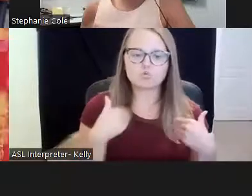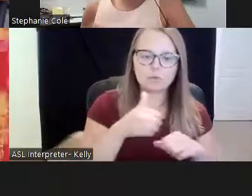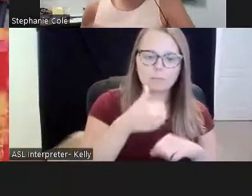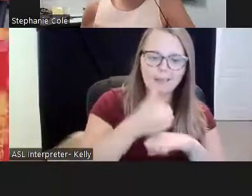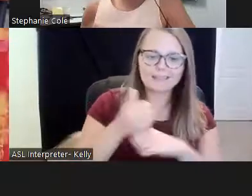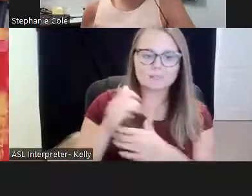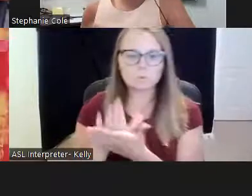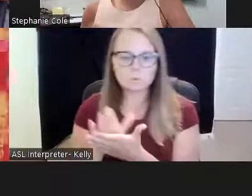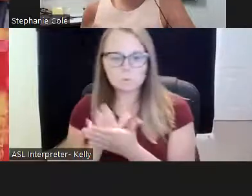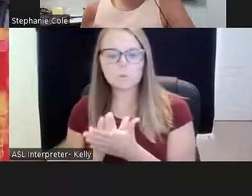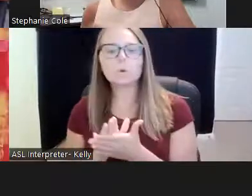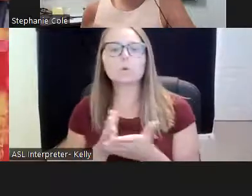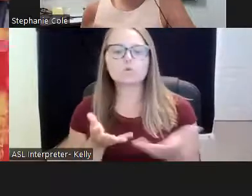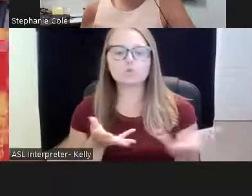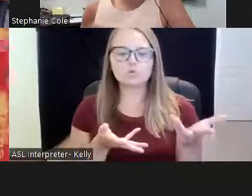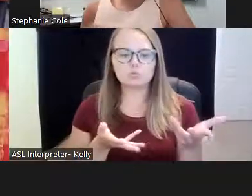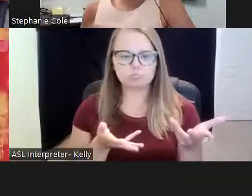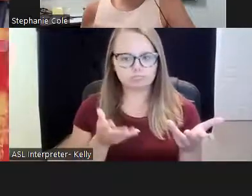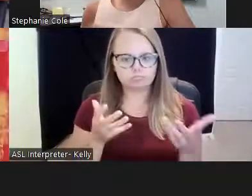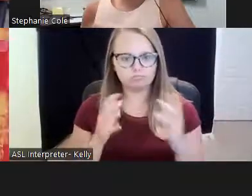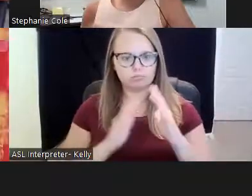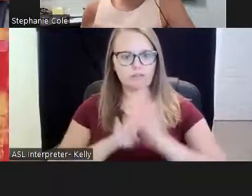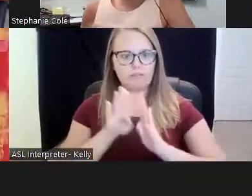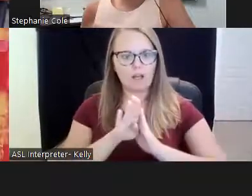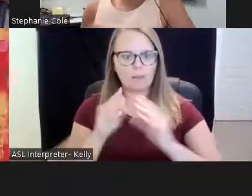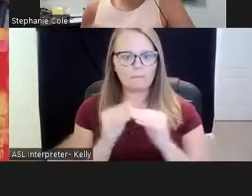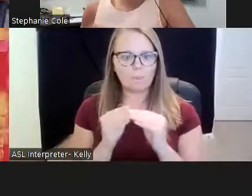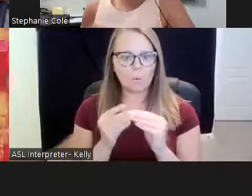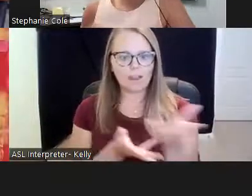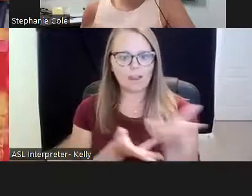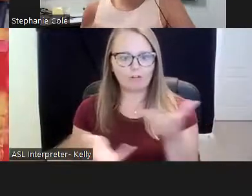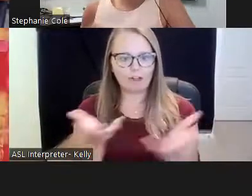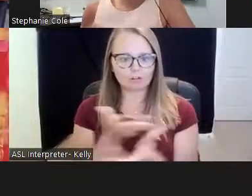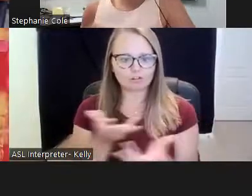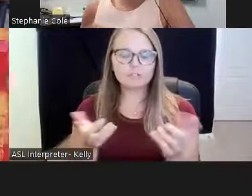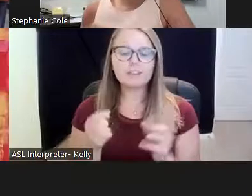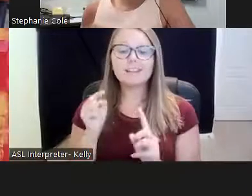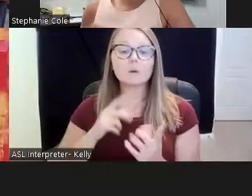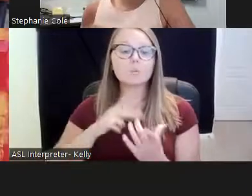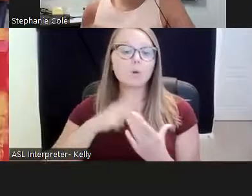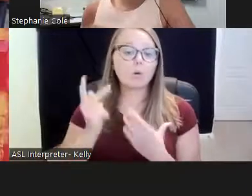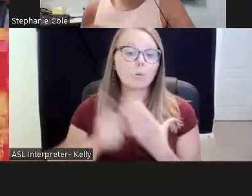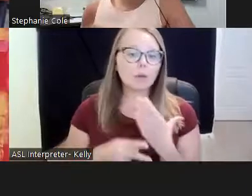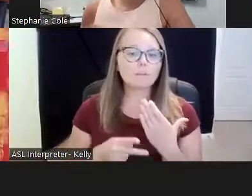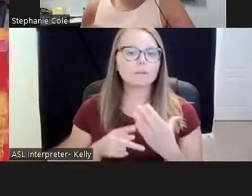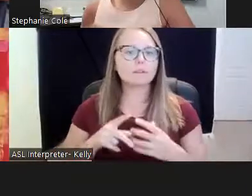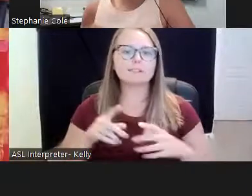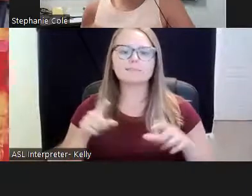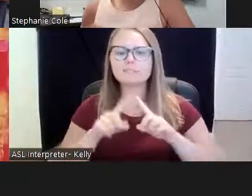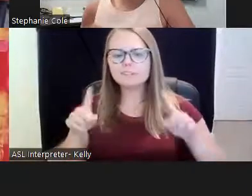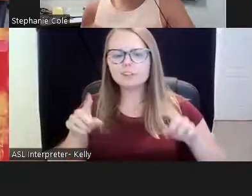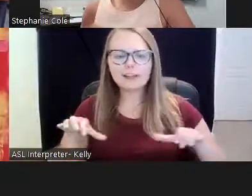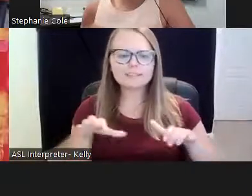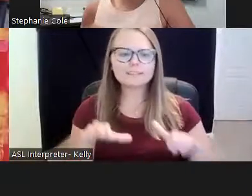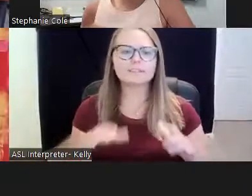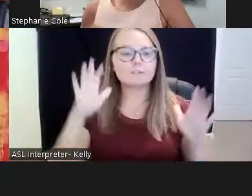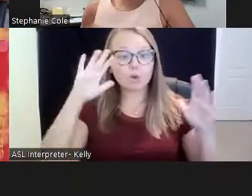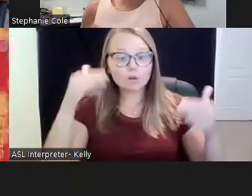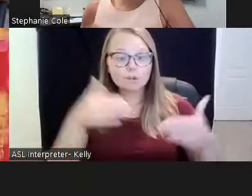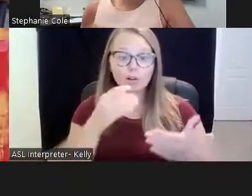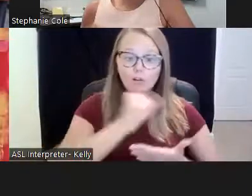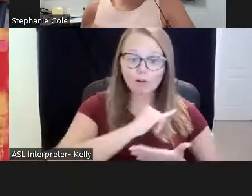foster intergenerational interactions. Bayview's intergenerational programs are a series of activities focused on